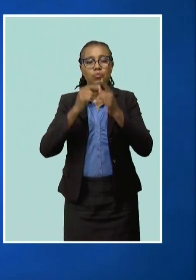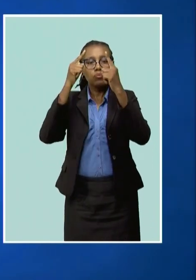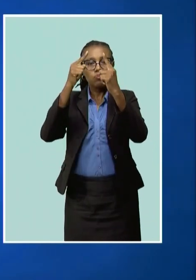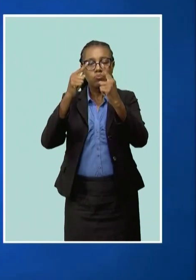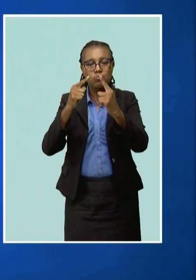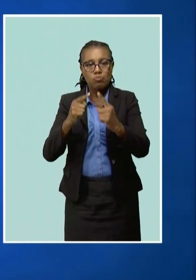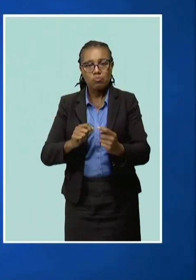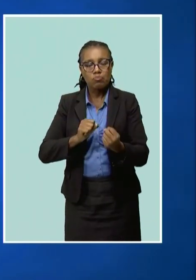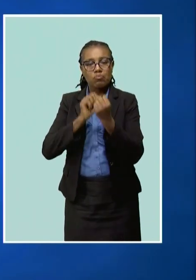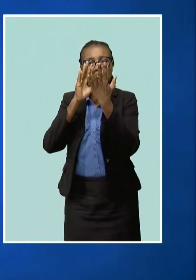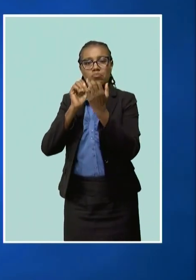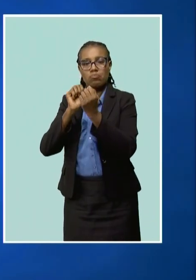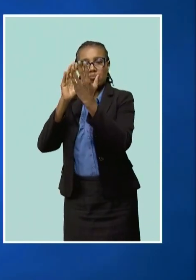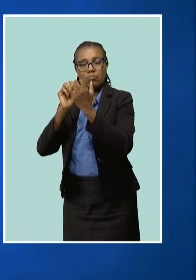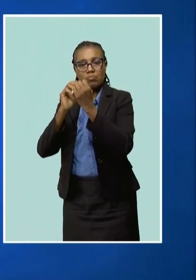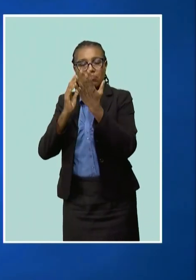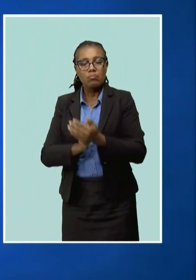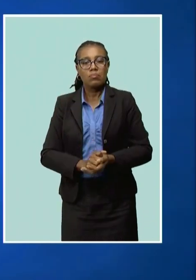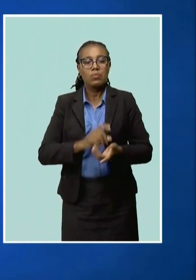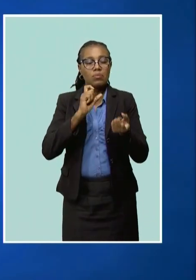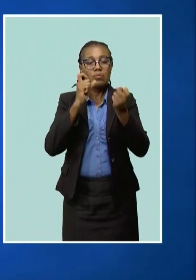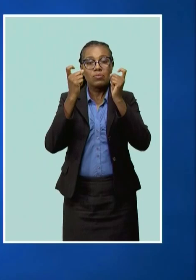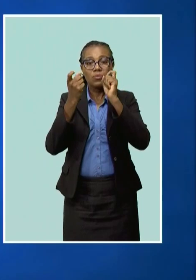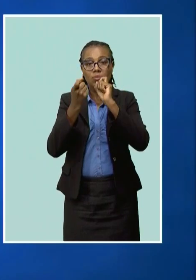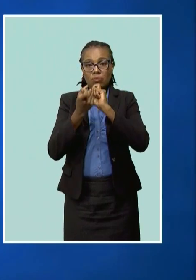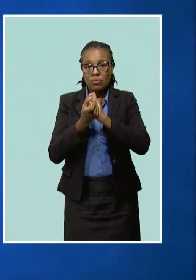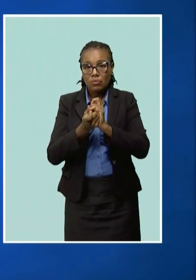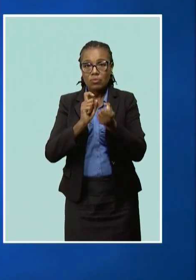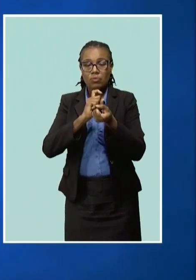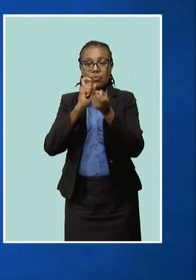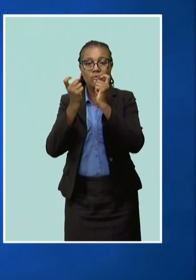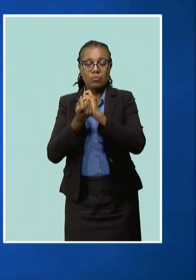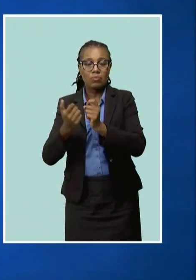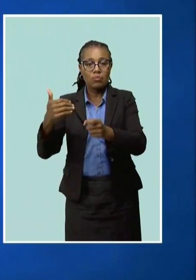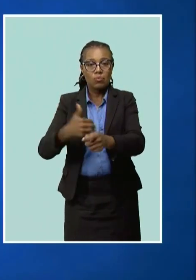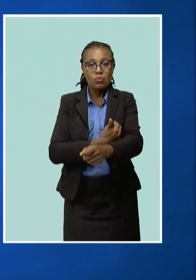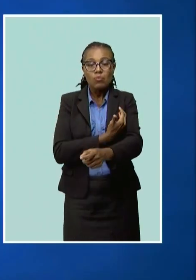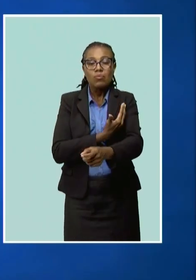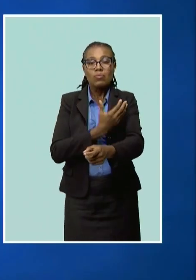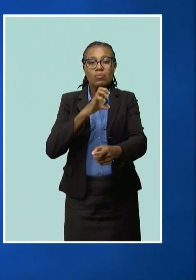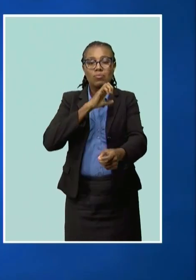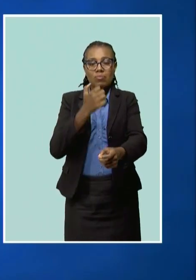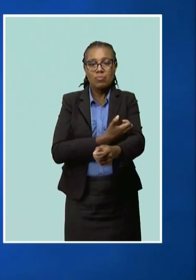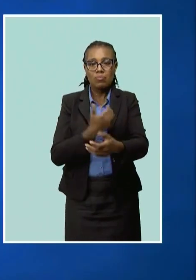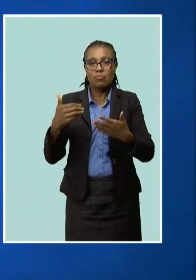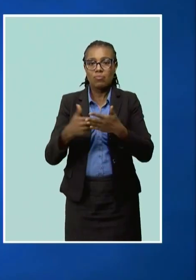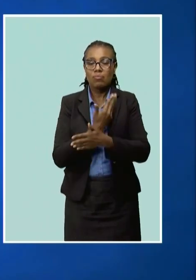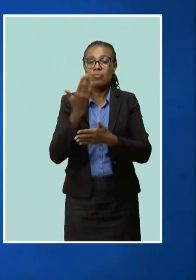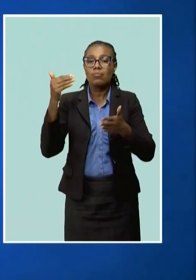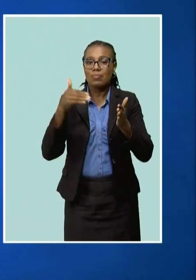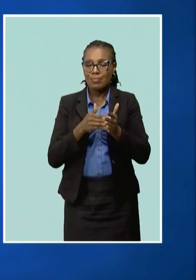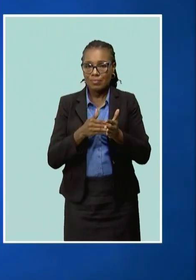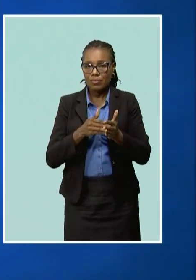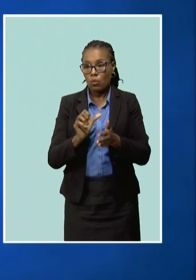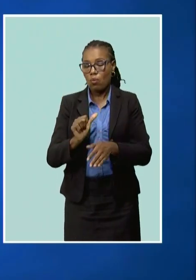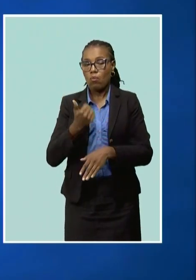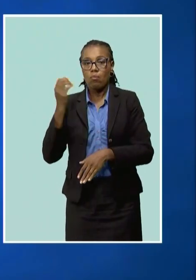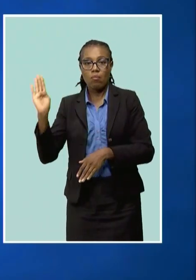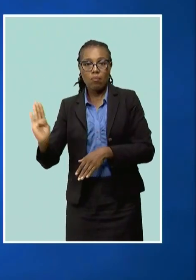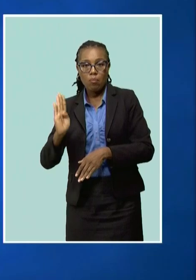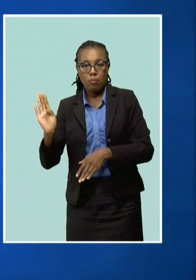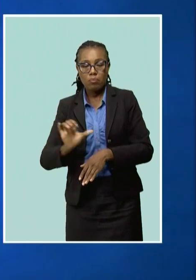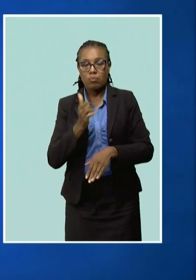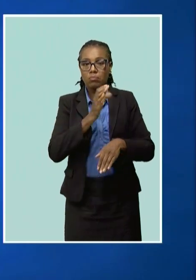particular emphasis on transition to renewable energy. 11 Caribbean countries, including Barbados and the Eastern